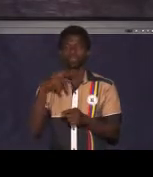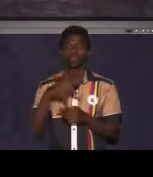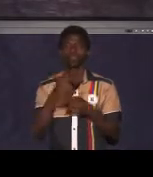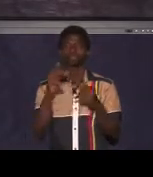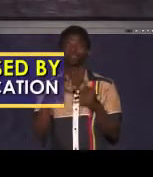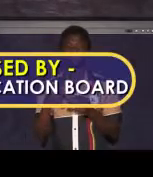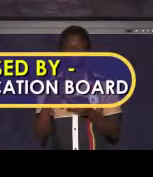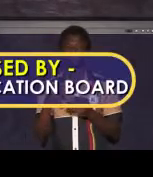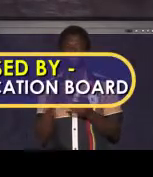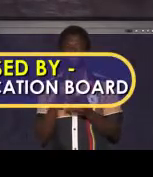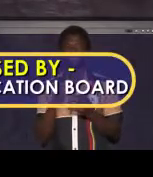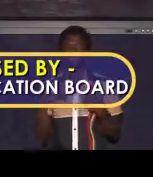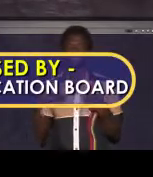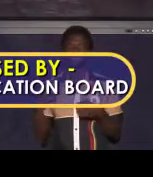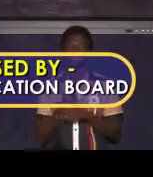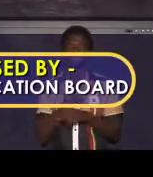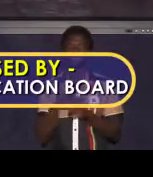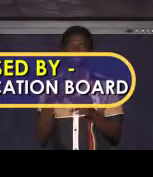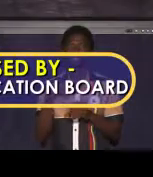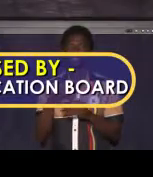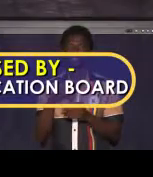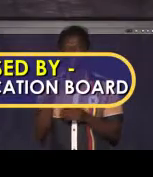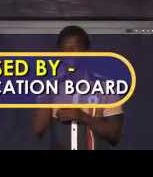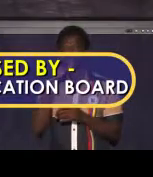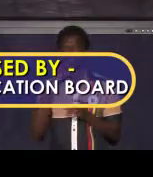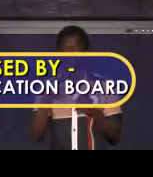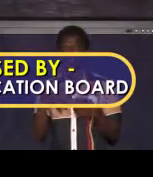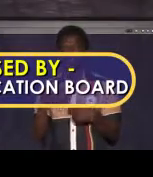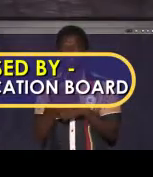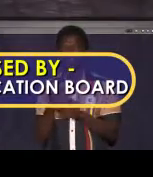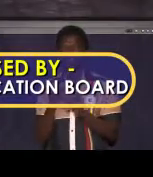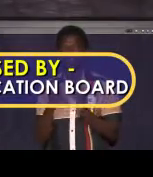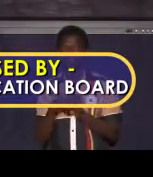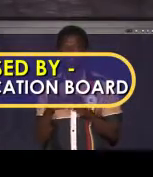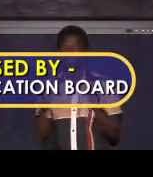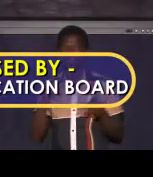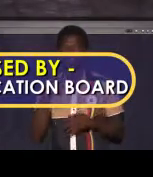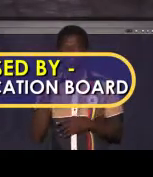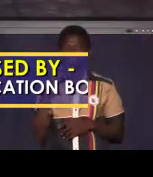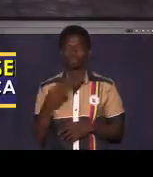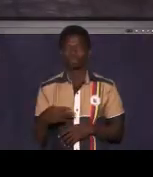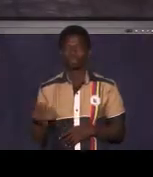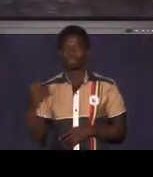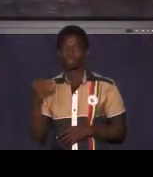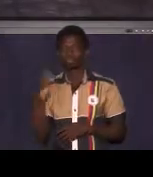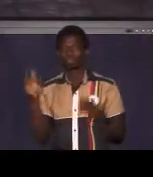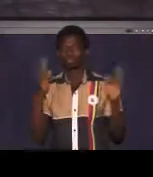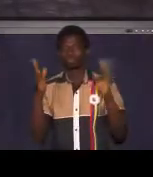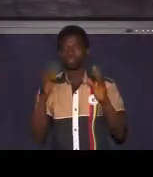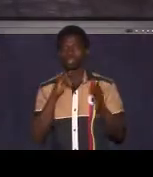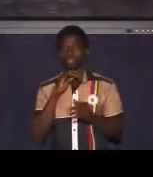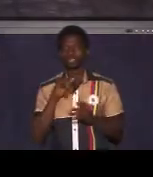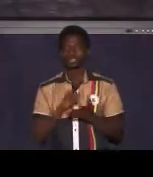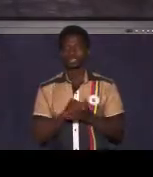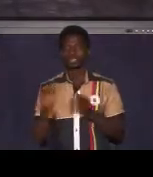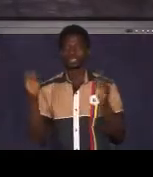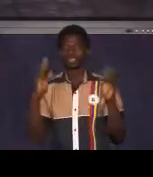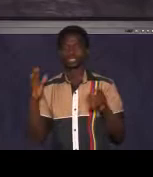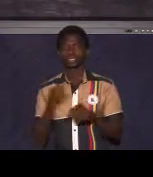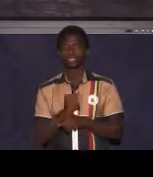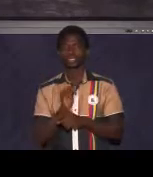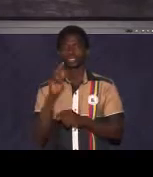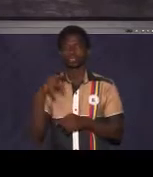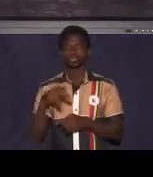the space inside the balloon to make it bigger. In one word, one of the properties of air is